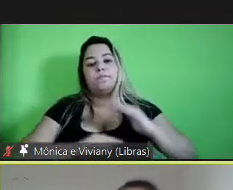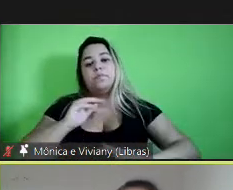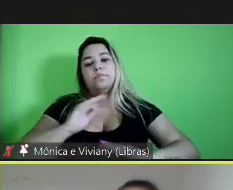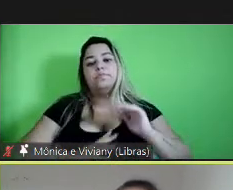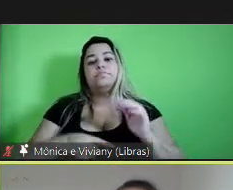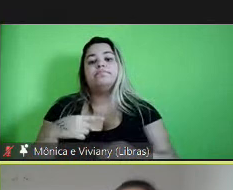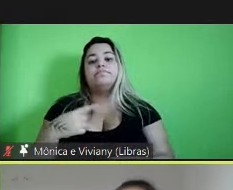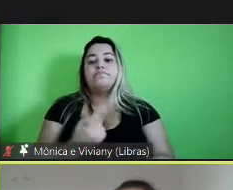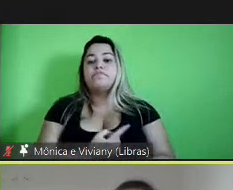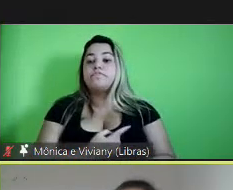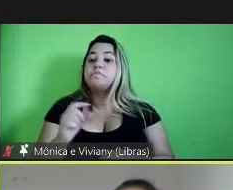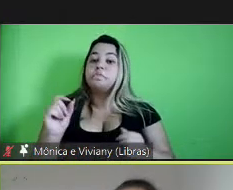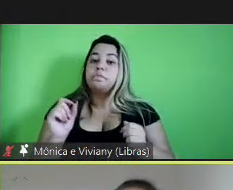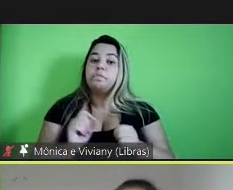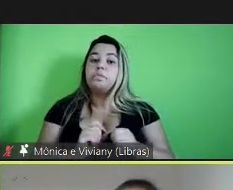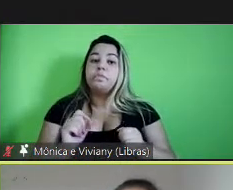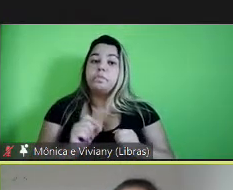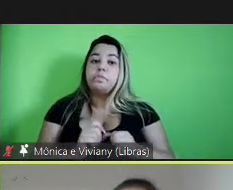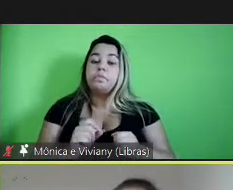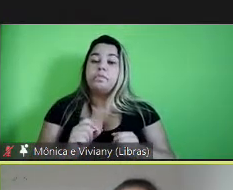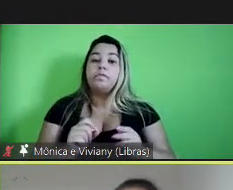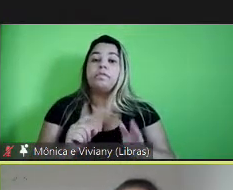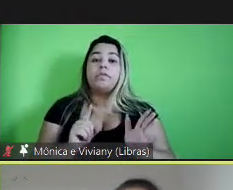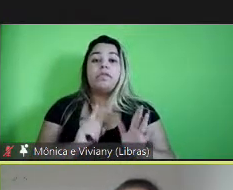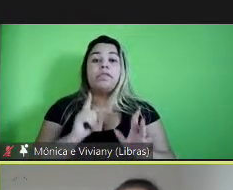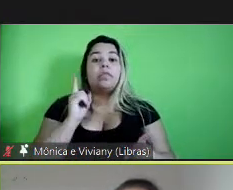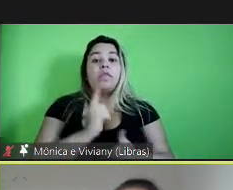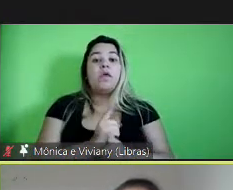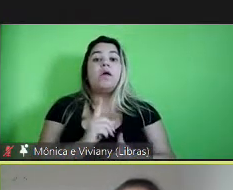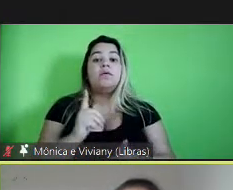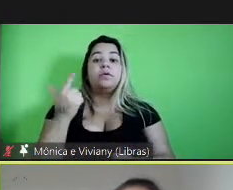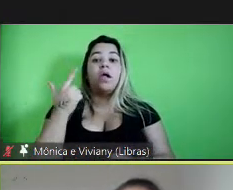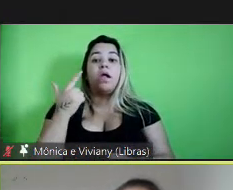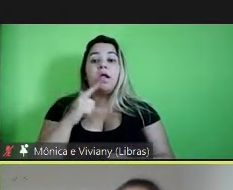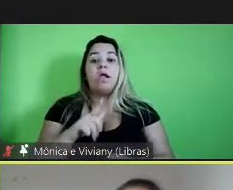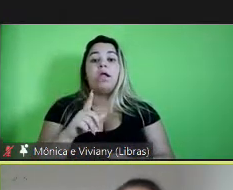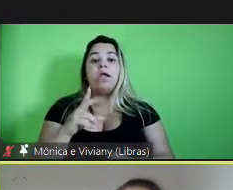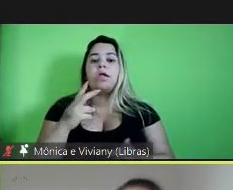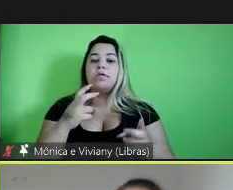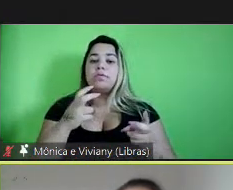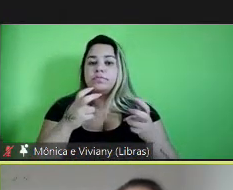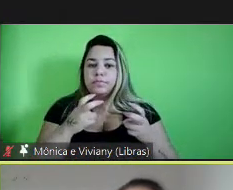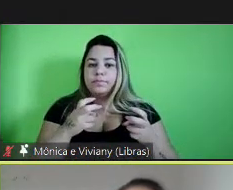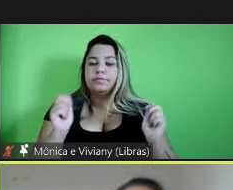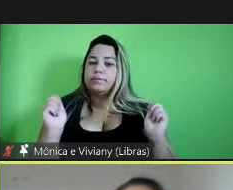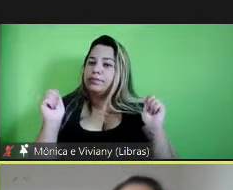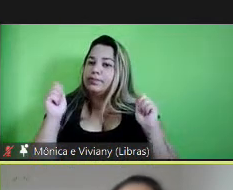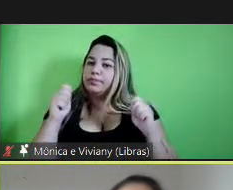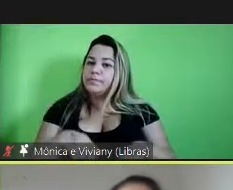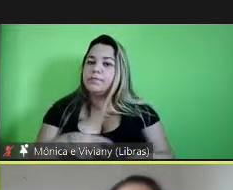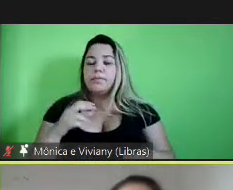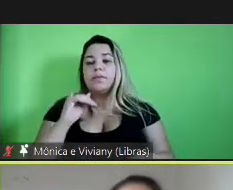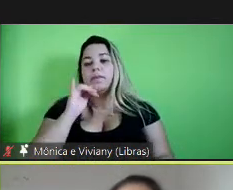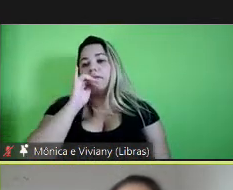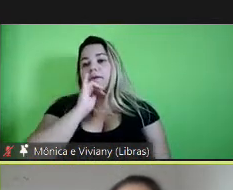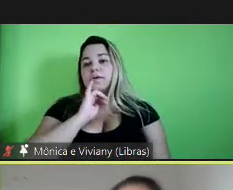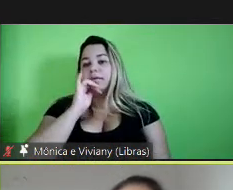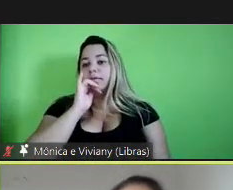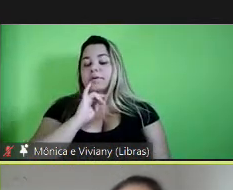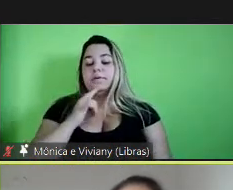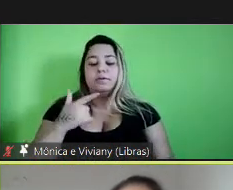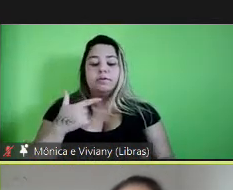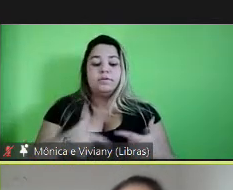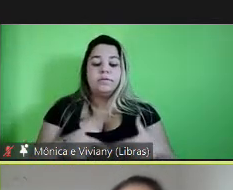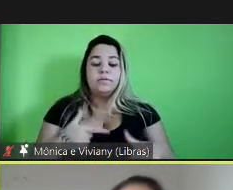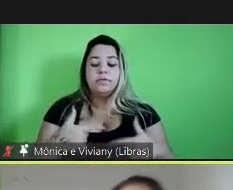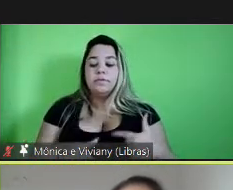shows some actions that we did from the diagnosis which were identified previously. So we noticed the necessity, for